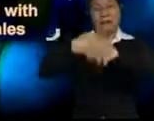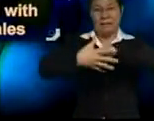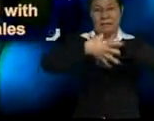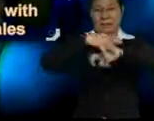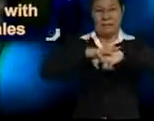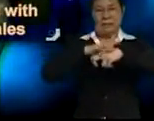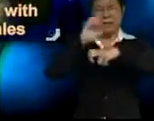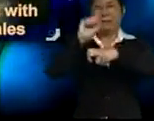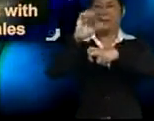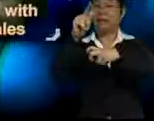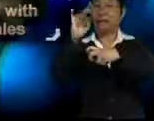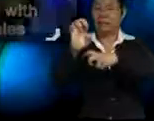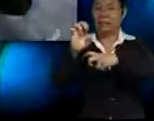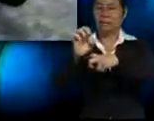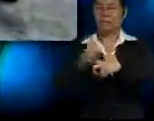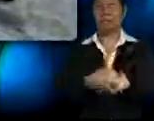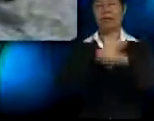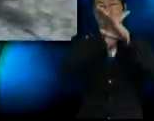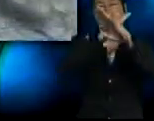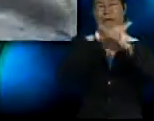that help prevent water loss.